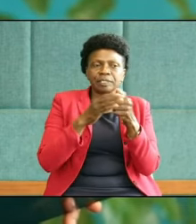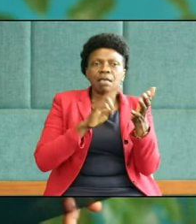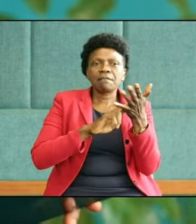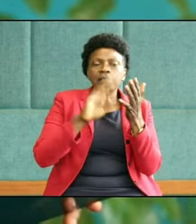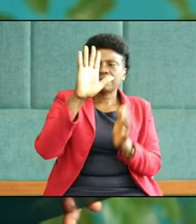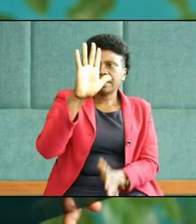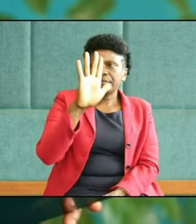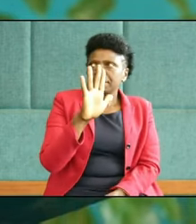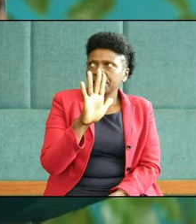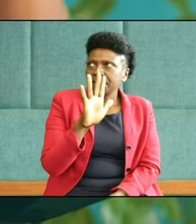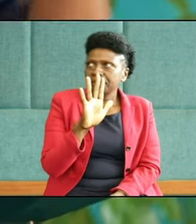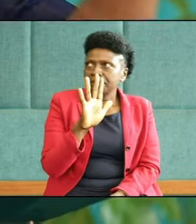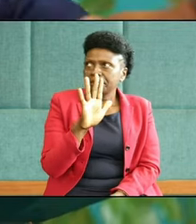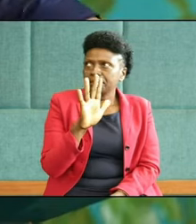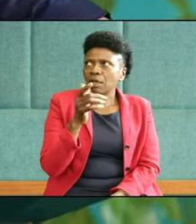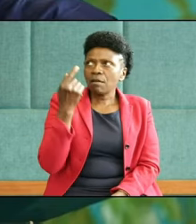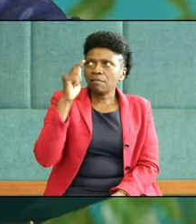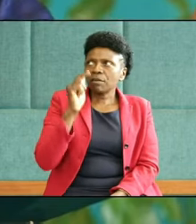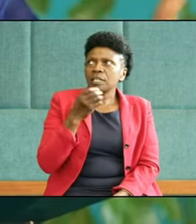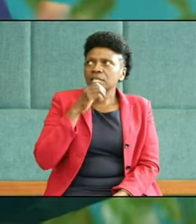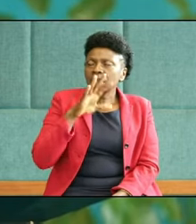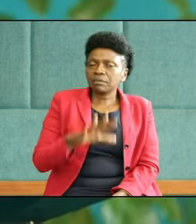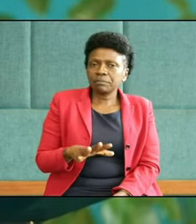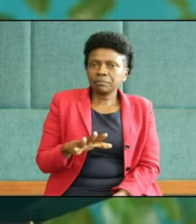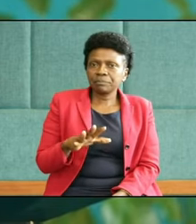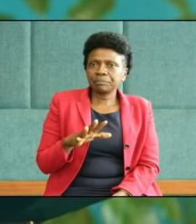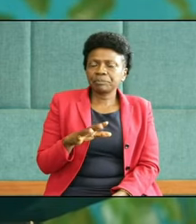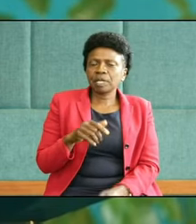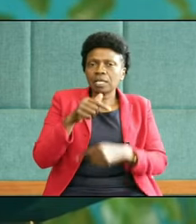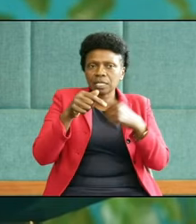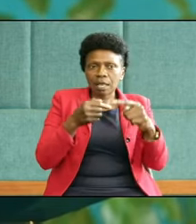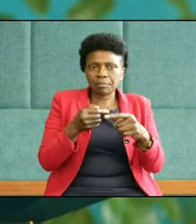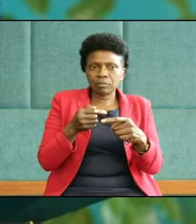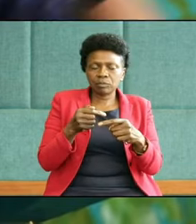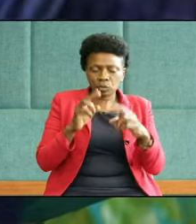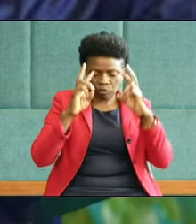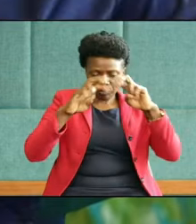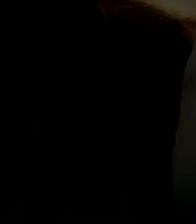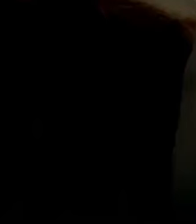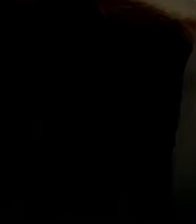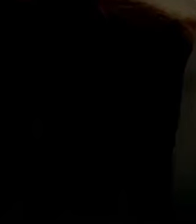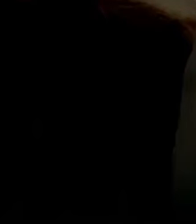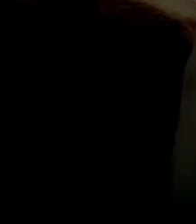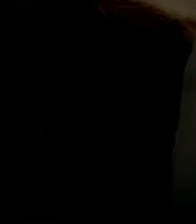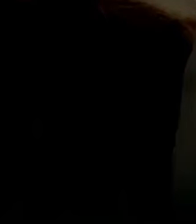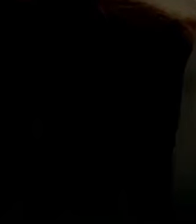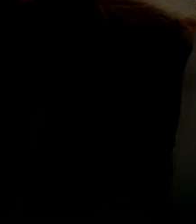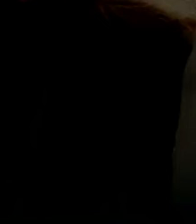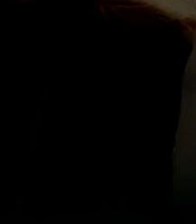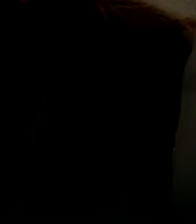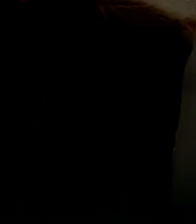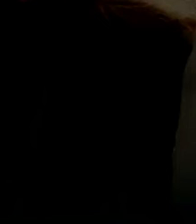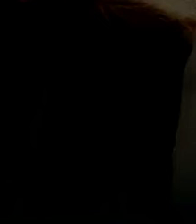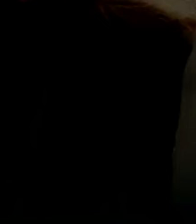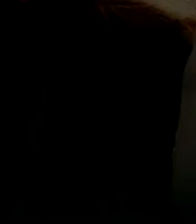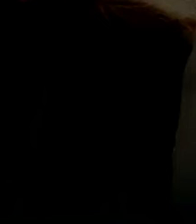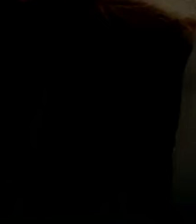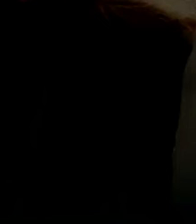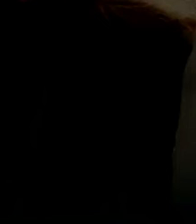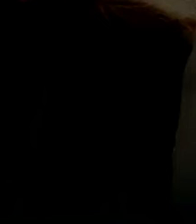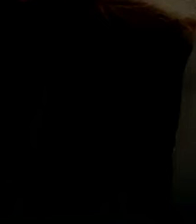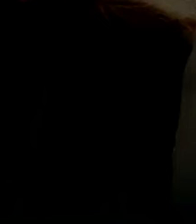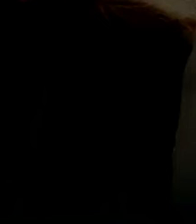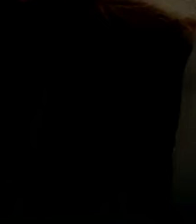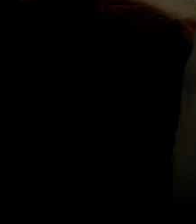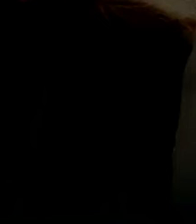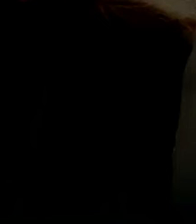come to seek and to save that which was lost. Watch.